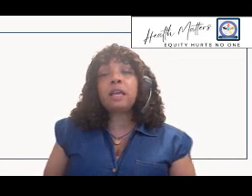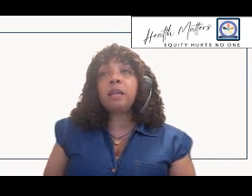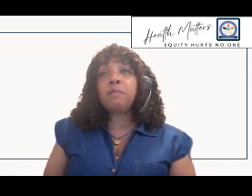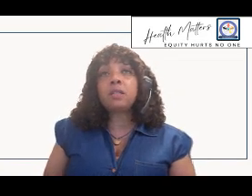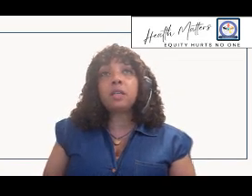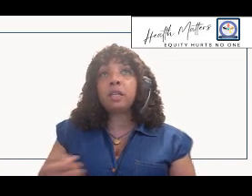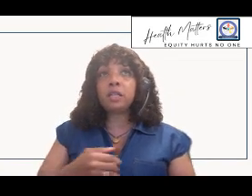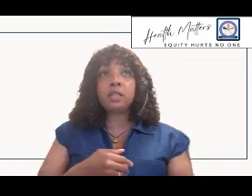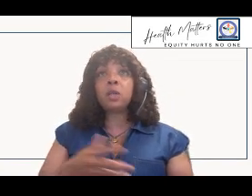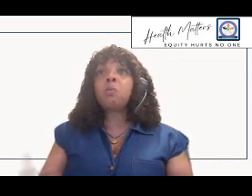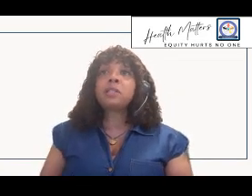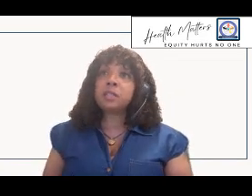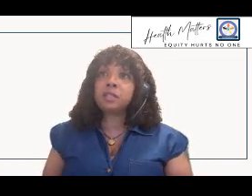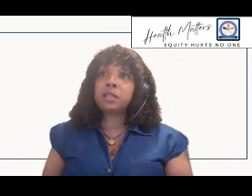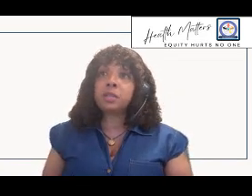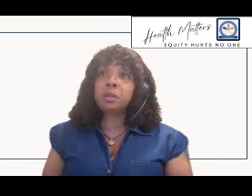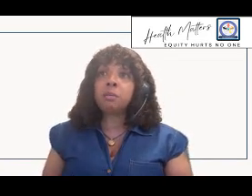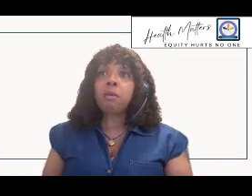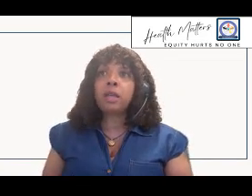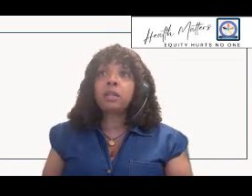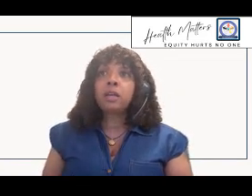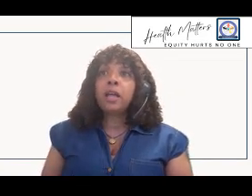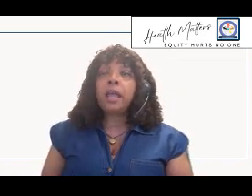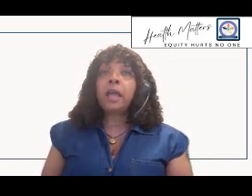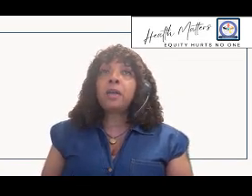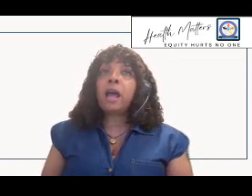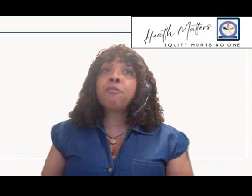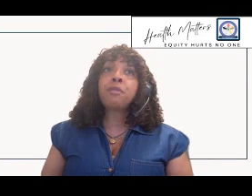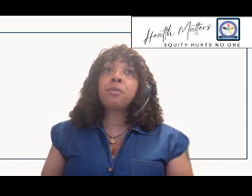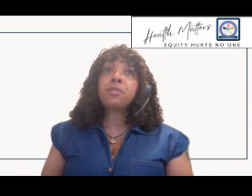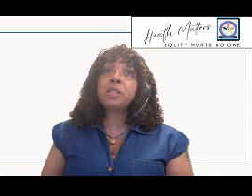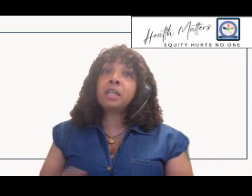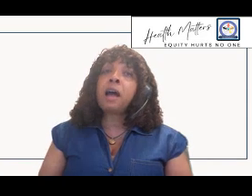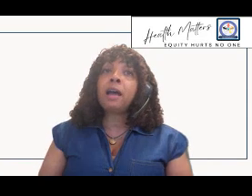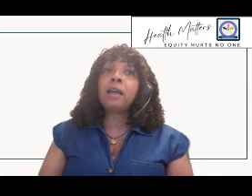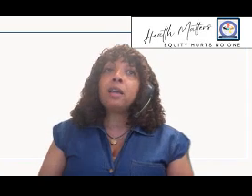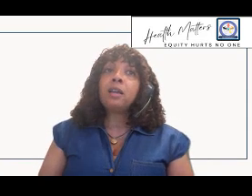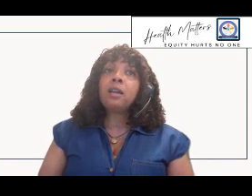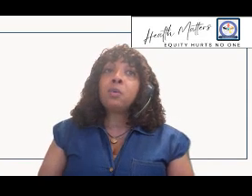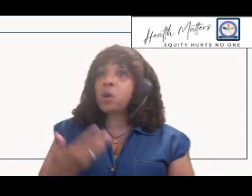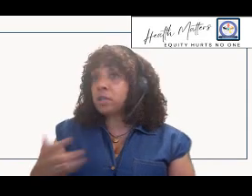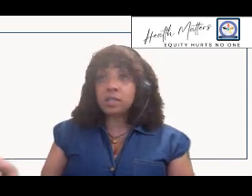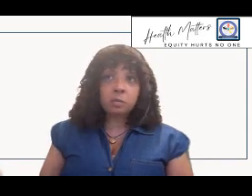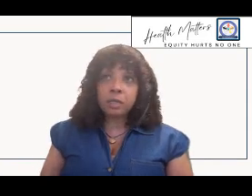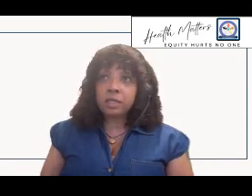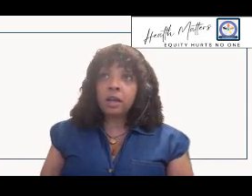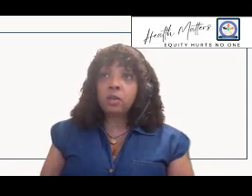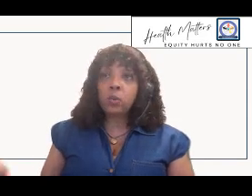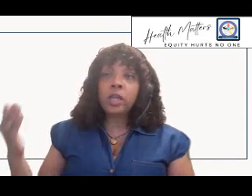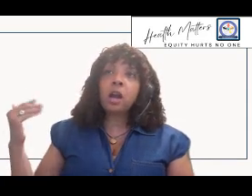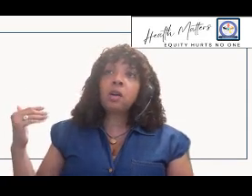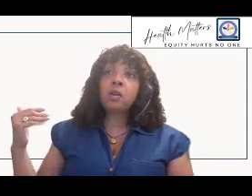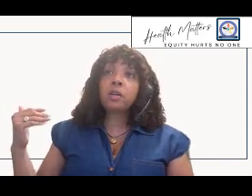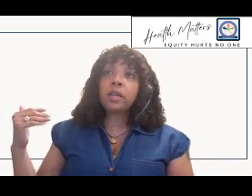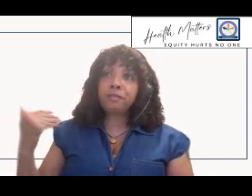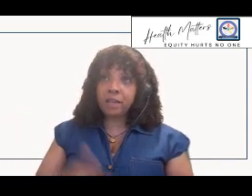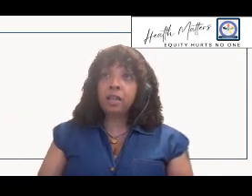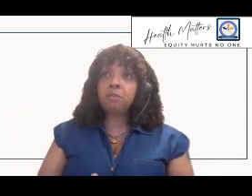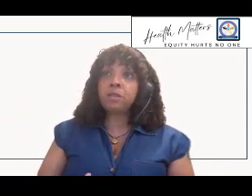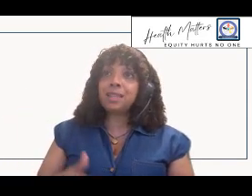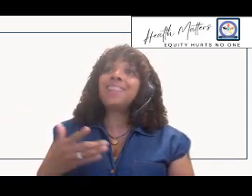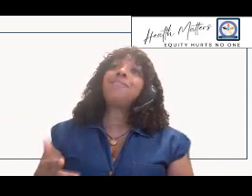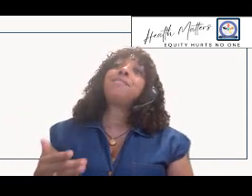is named in so much legislation, right? And after Cindy die, work is still being done. We are,